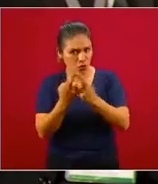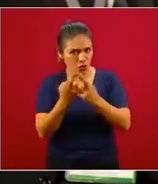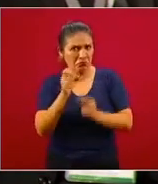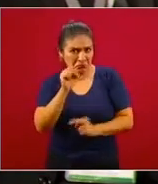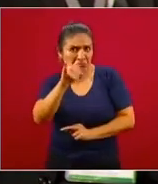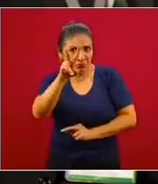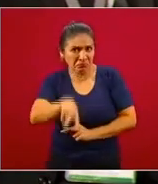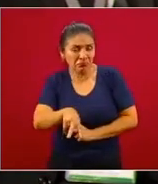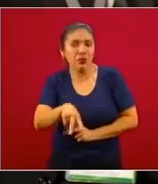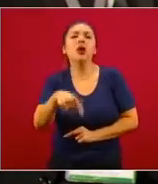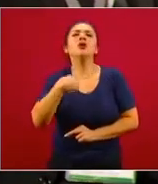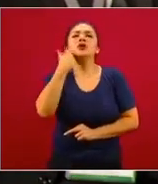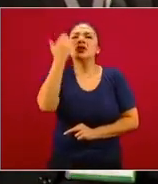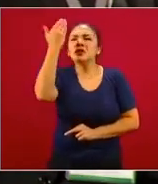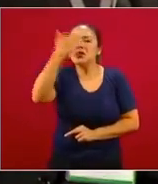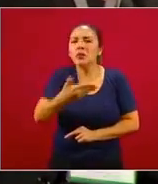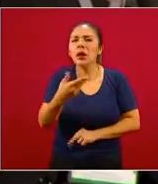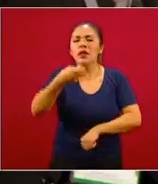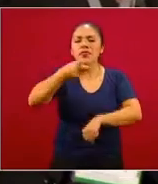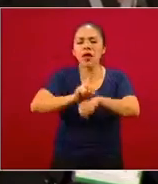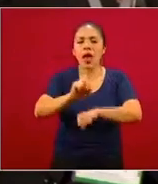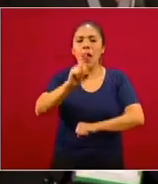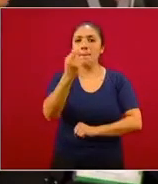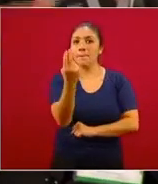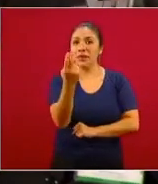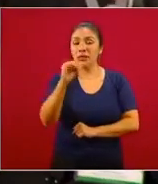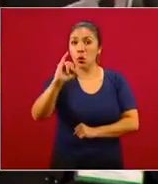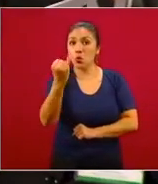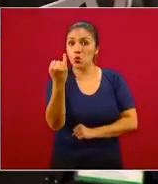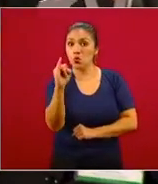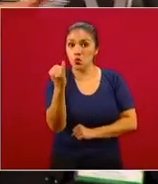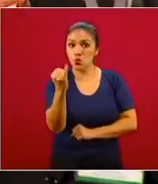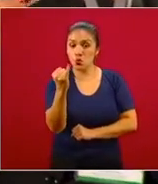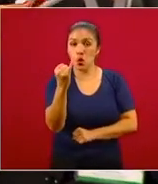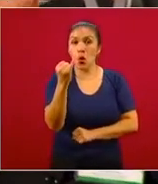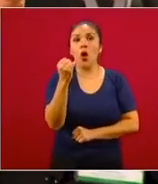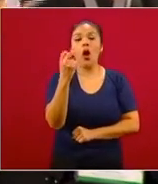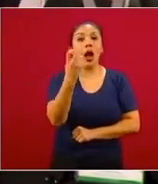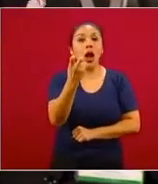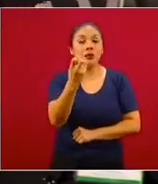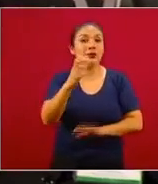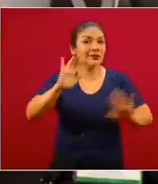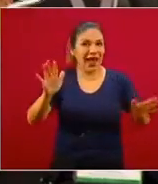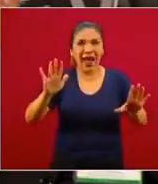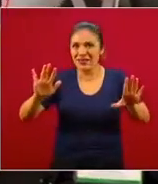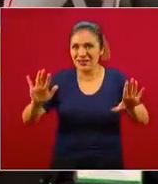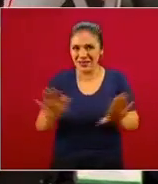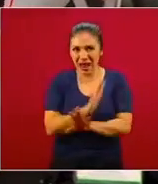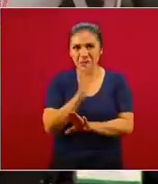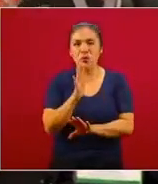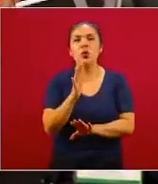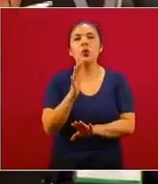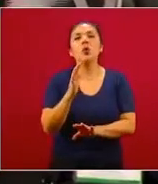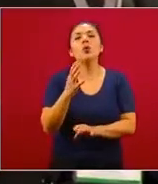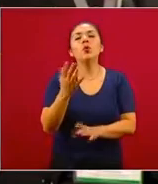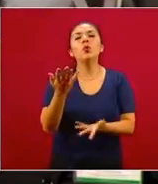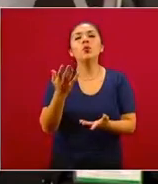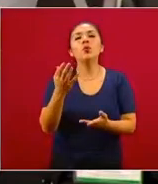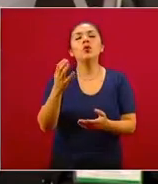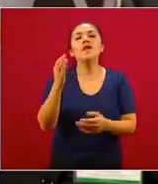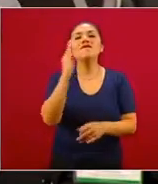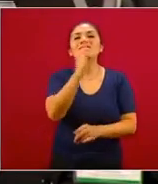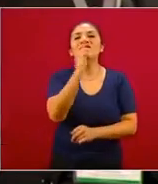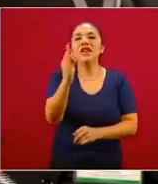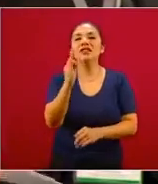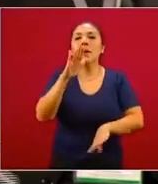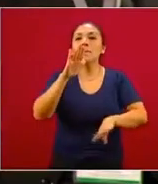I would also like to know if on June 25th, with this change of the